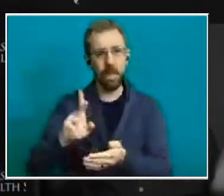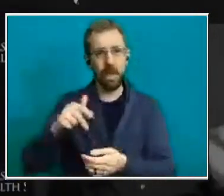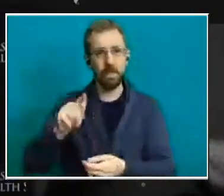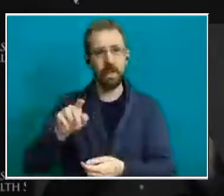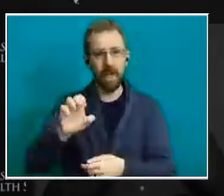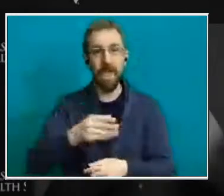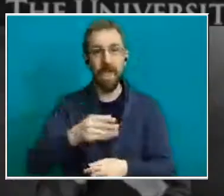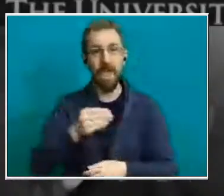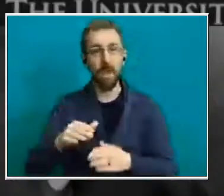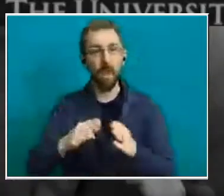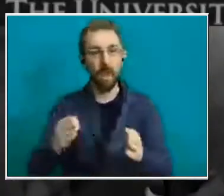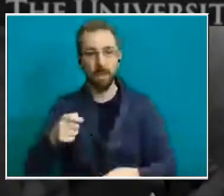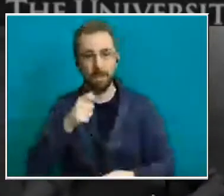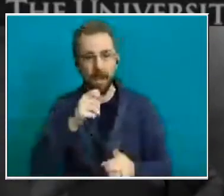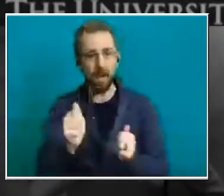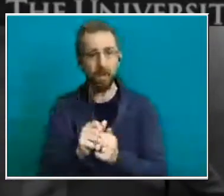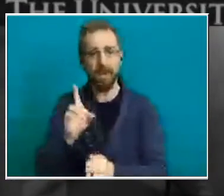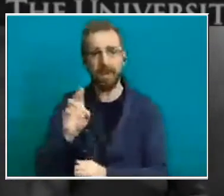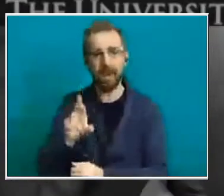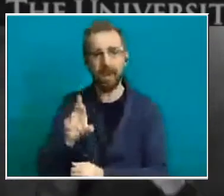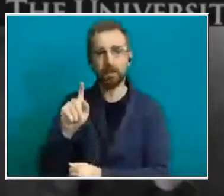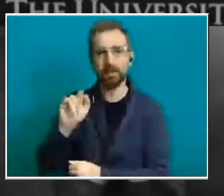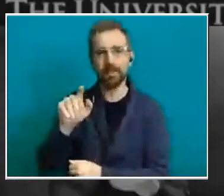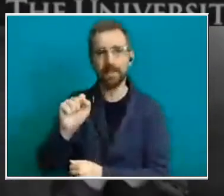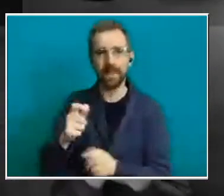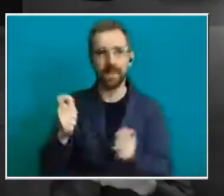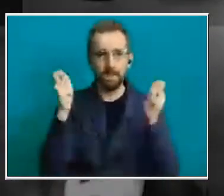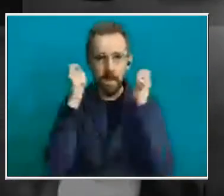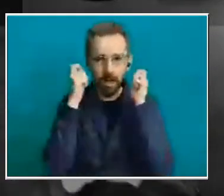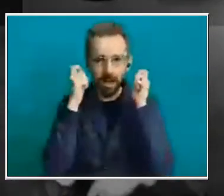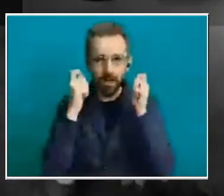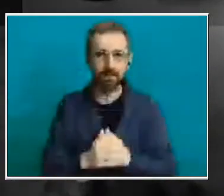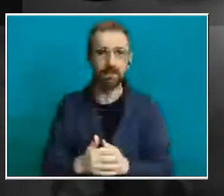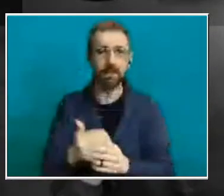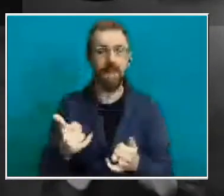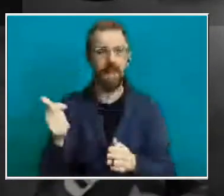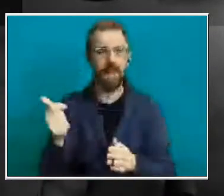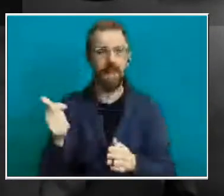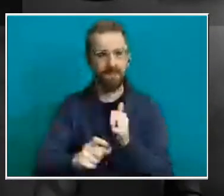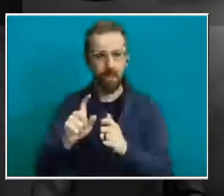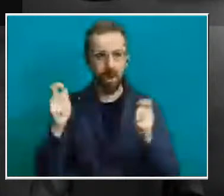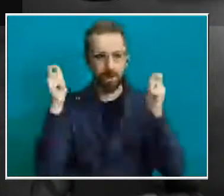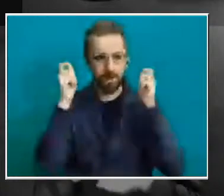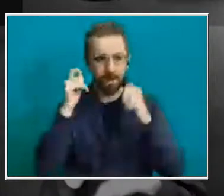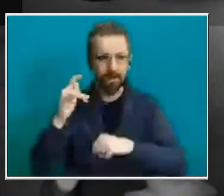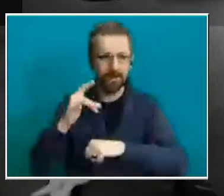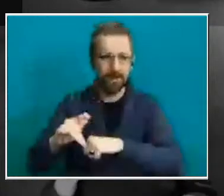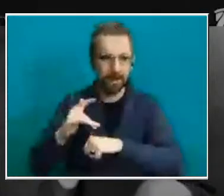Dr. Stites podcasts. Now everywhere podcasts are available.